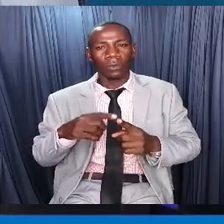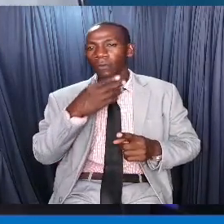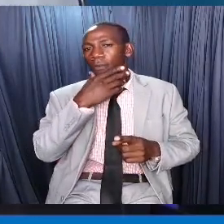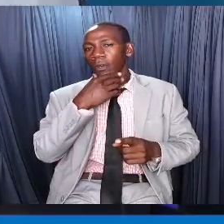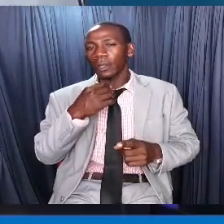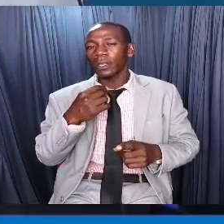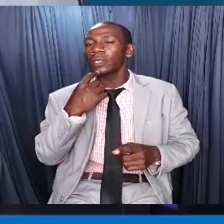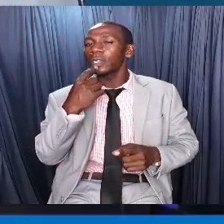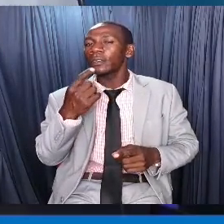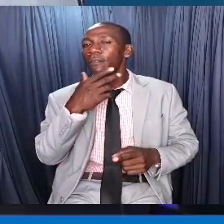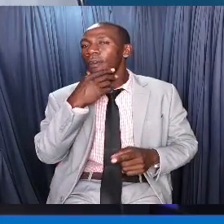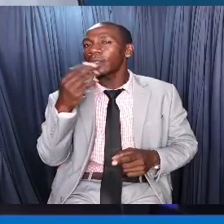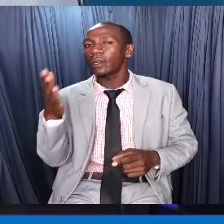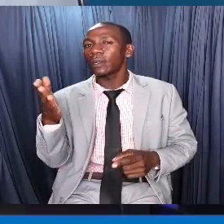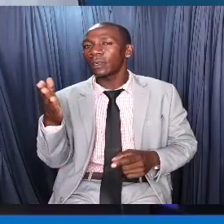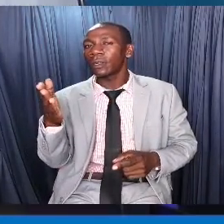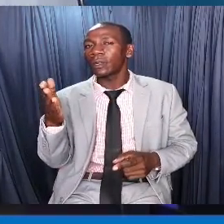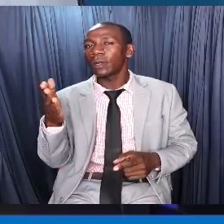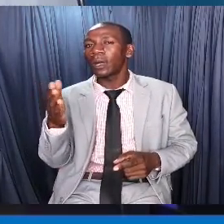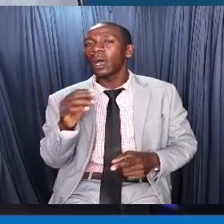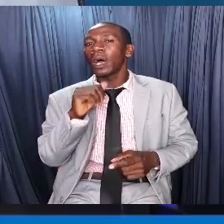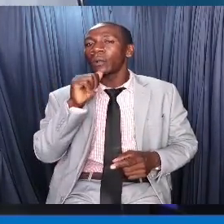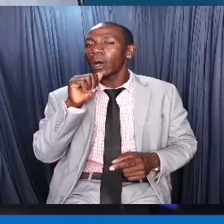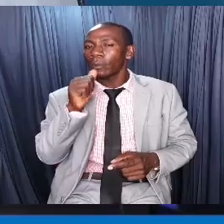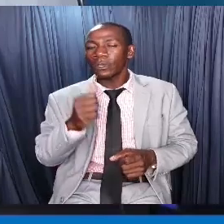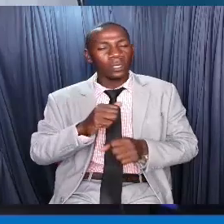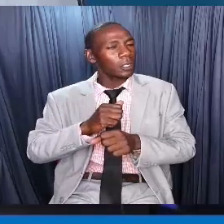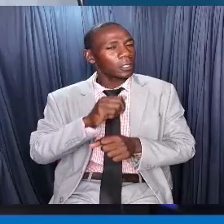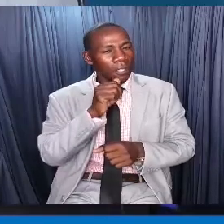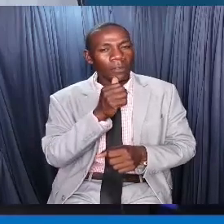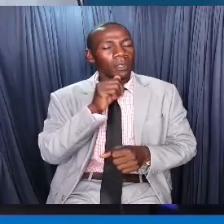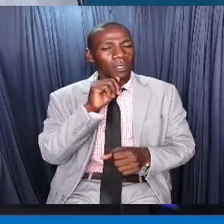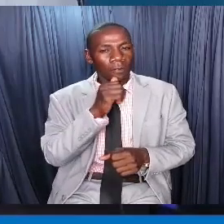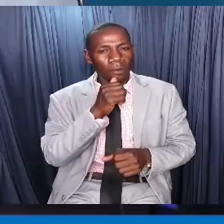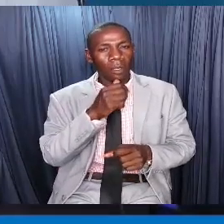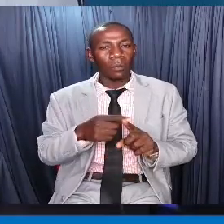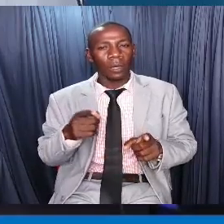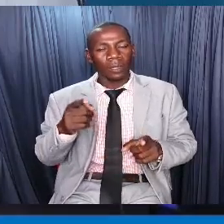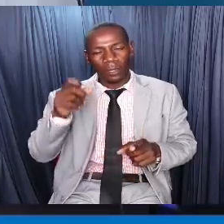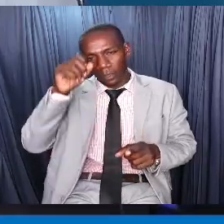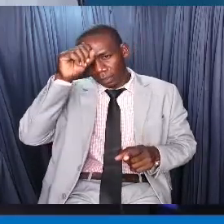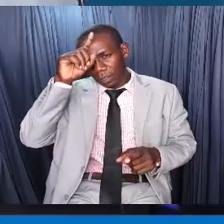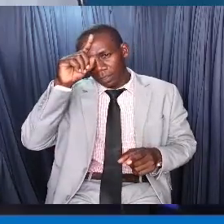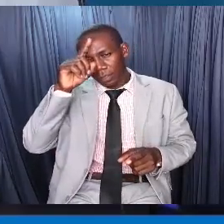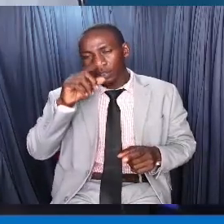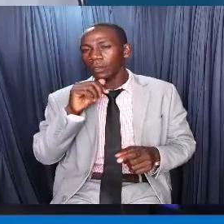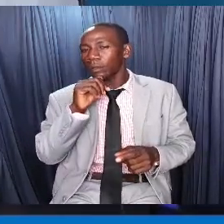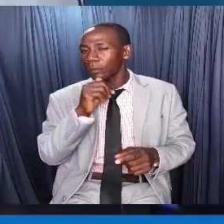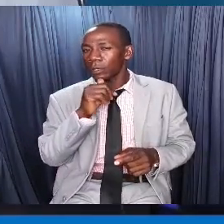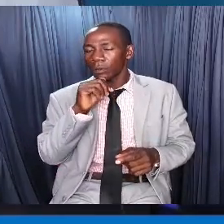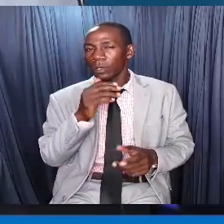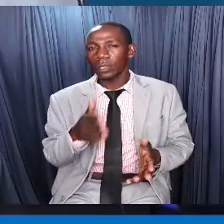door. Amwambie babake. And tell his father. Nimesumbuka kweli. I really suffered. Lakini kumbe nimejigonga pale. But I've stumbled in this